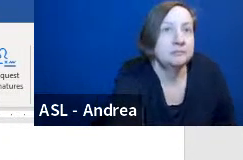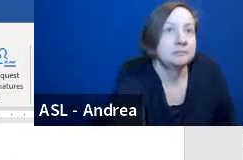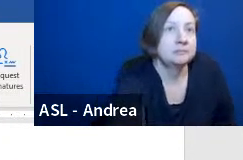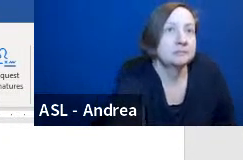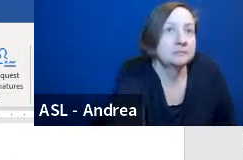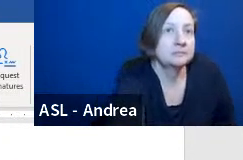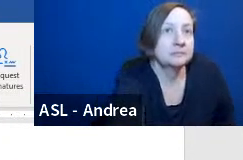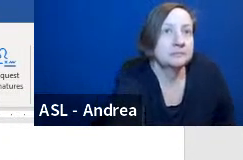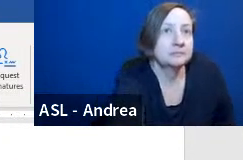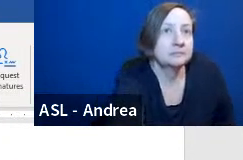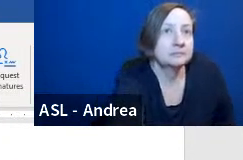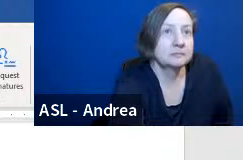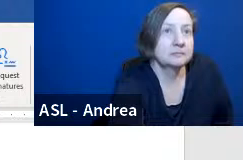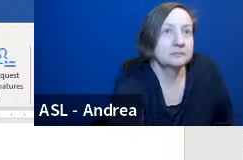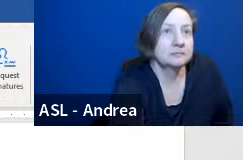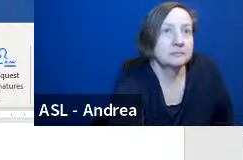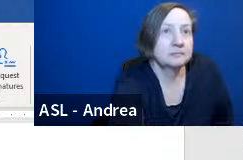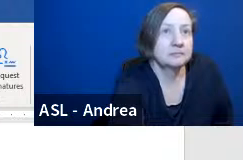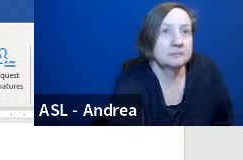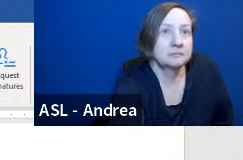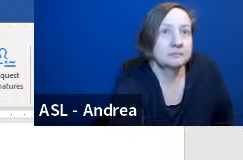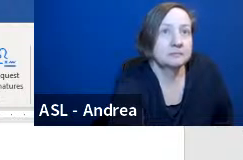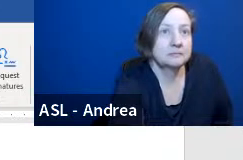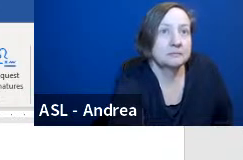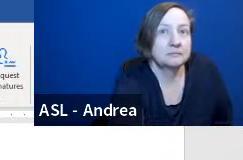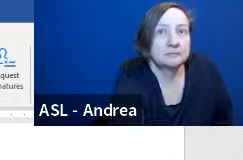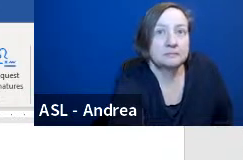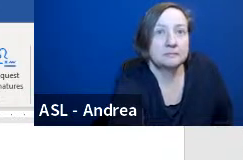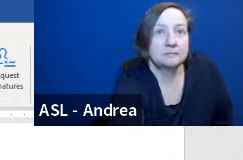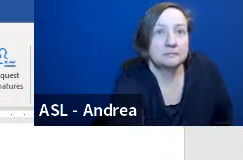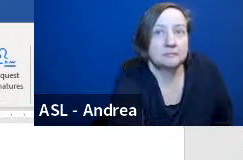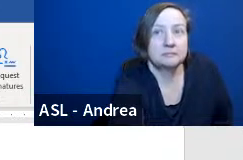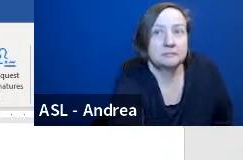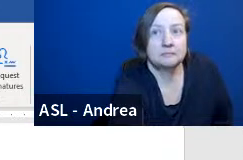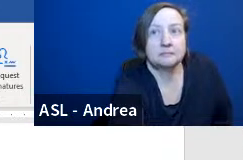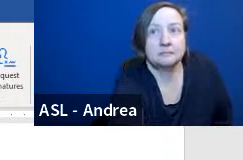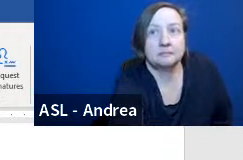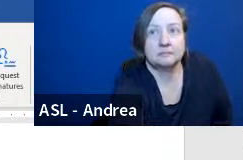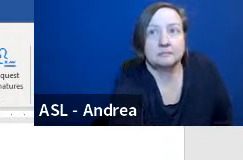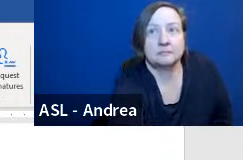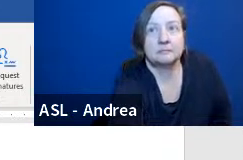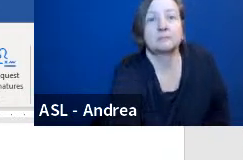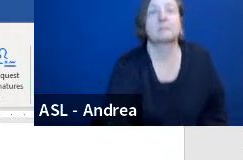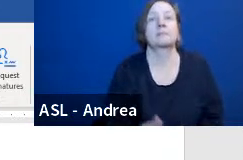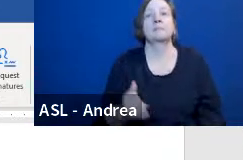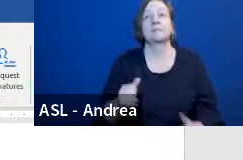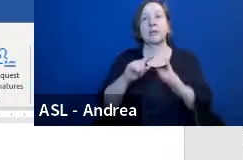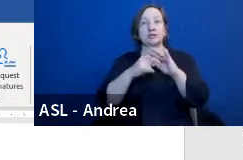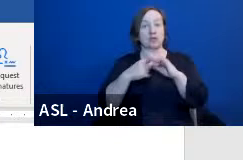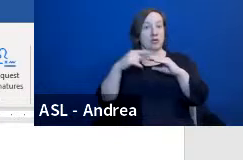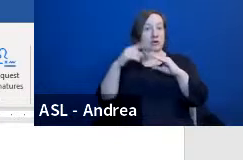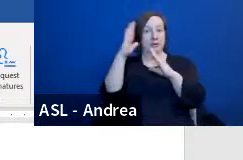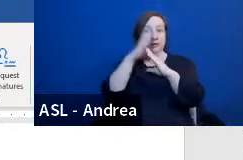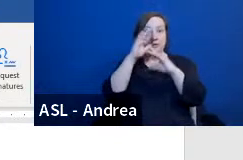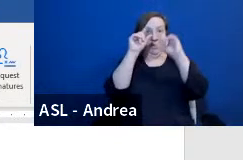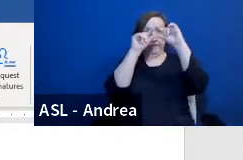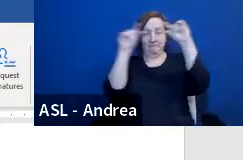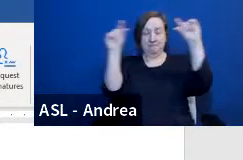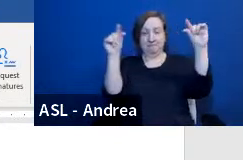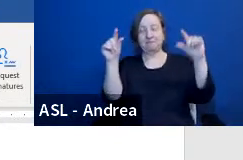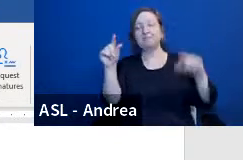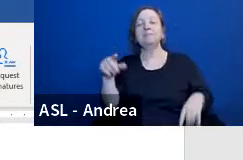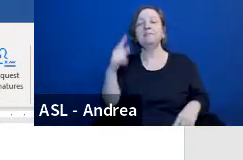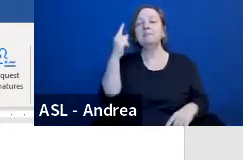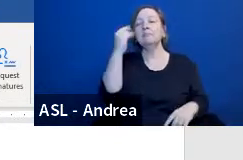All right, I'll assume that's good. All right, so starting right at the top here, one idea